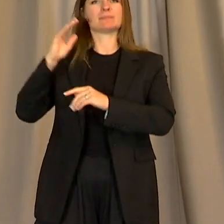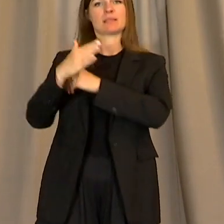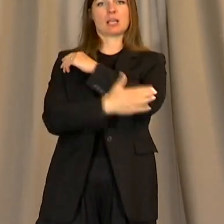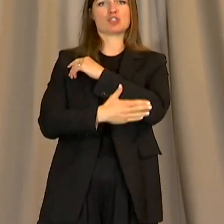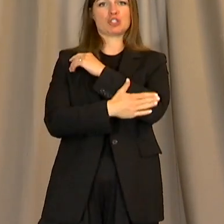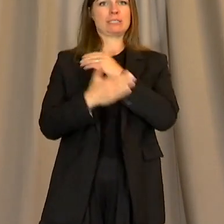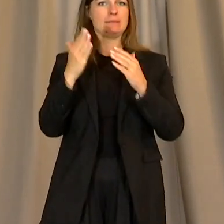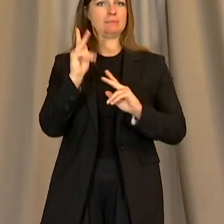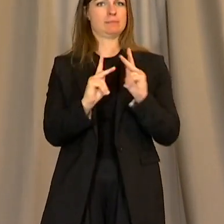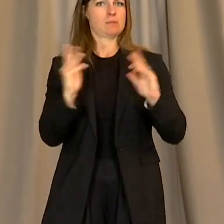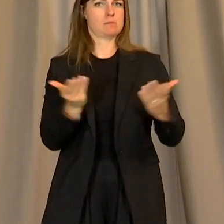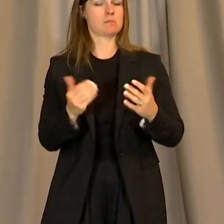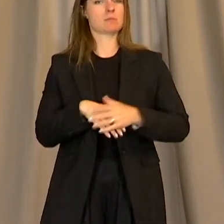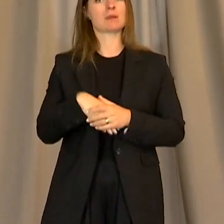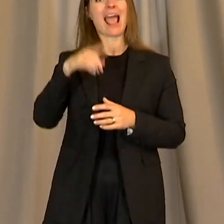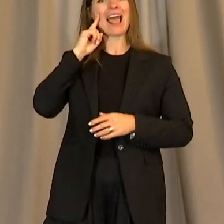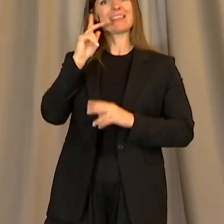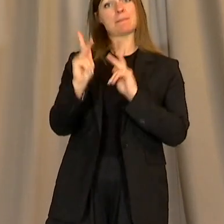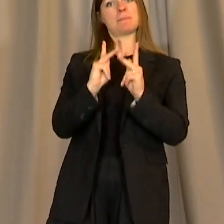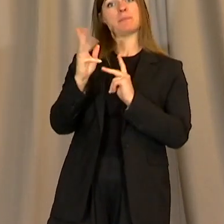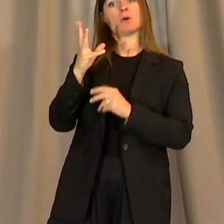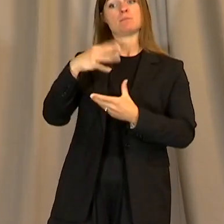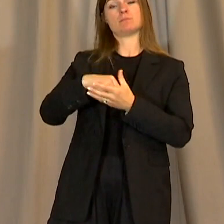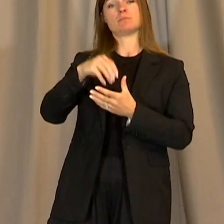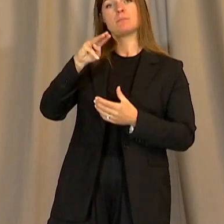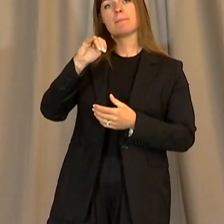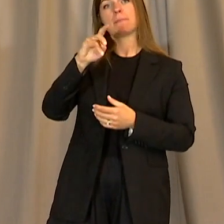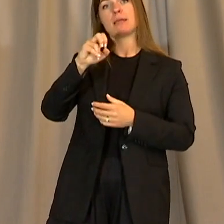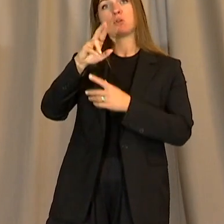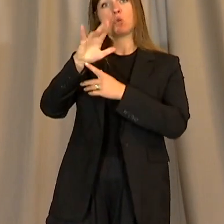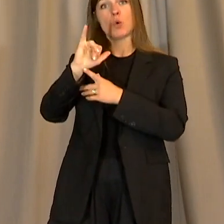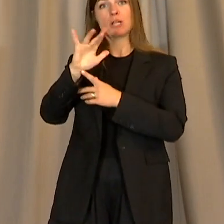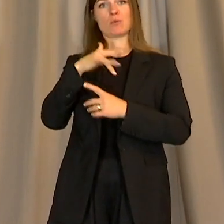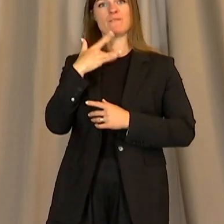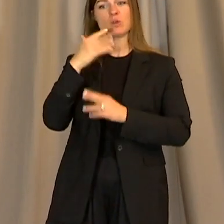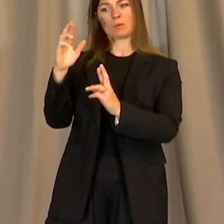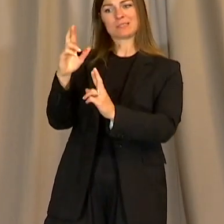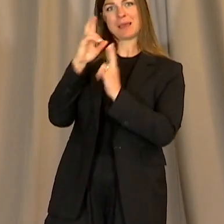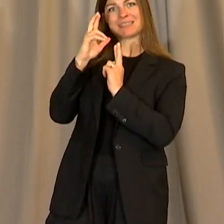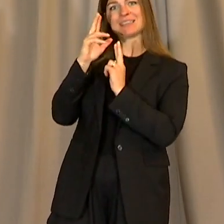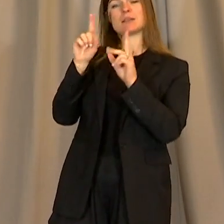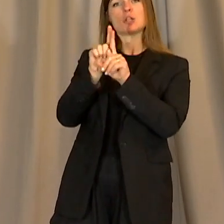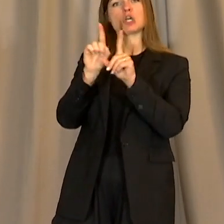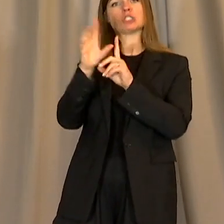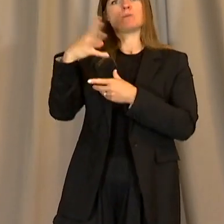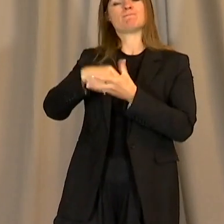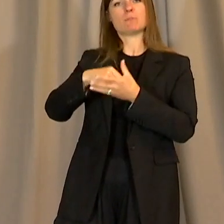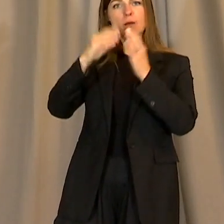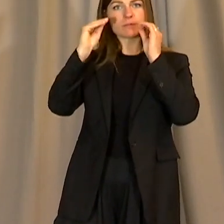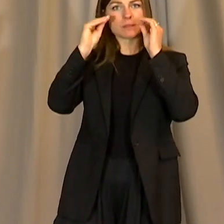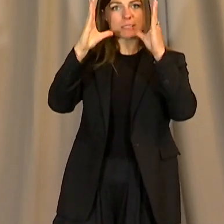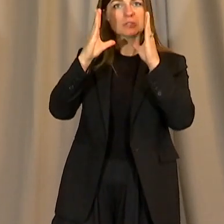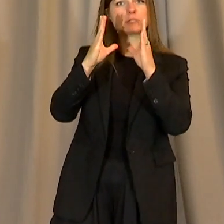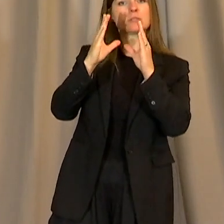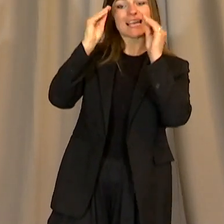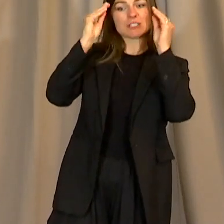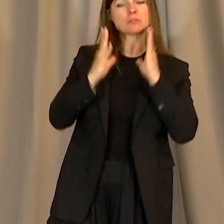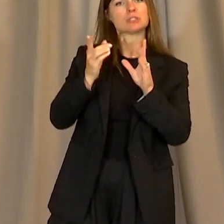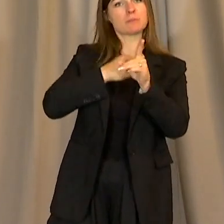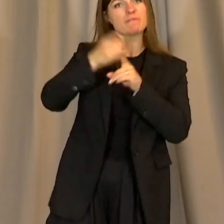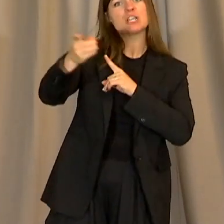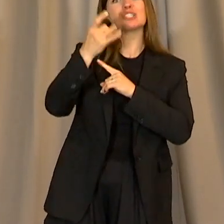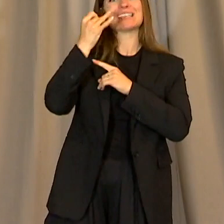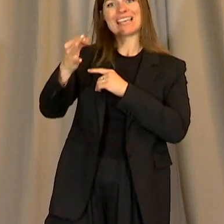think minoritized people would feel respected and want to come into this profession if they felt like you were telling the truth about them. I'm